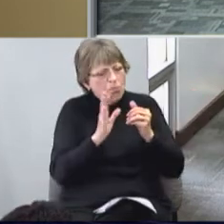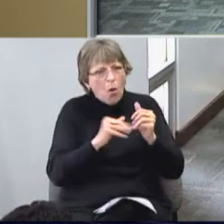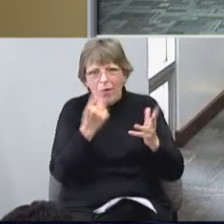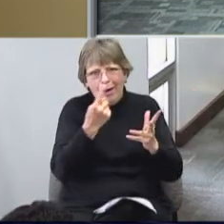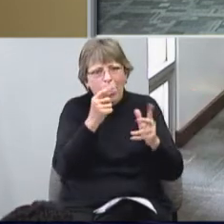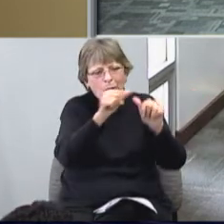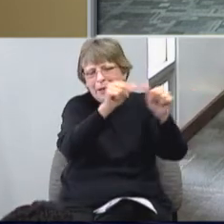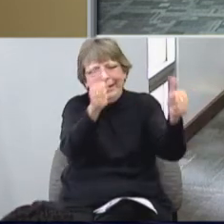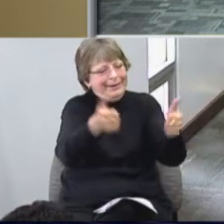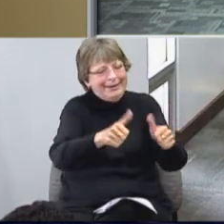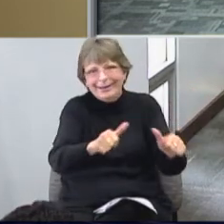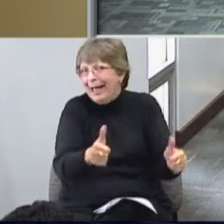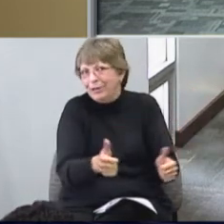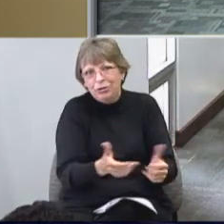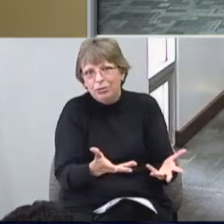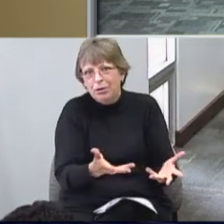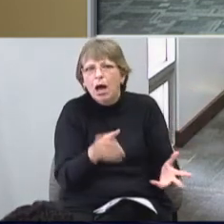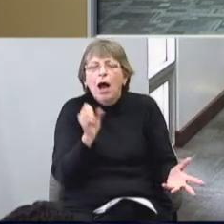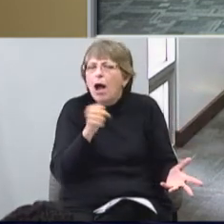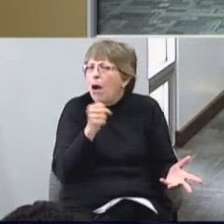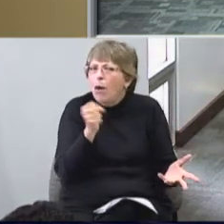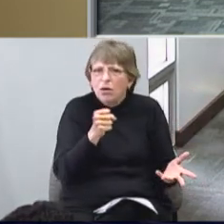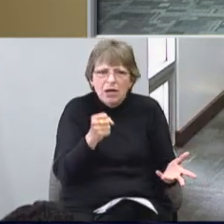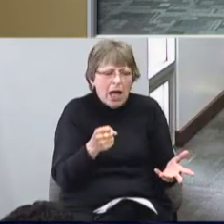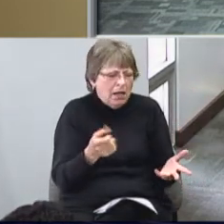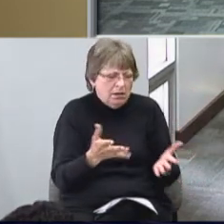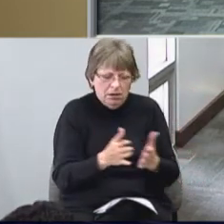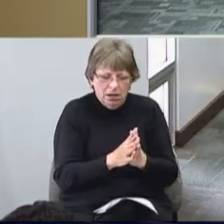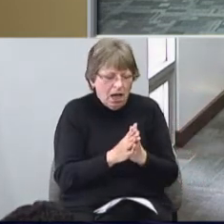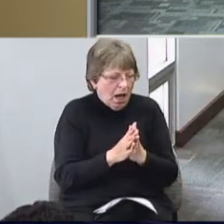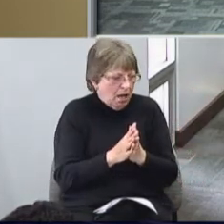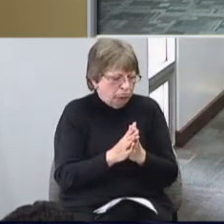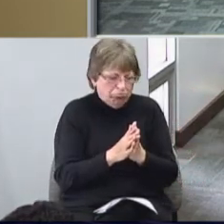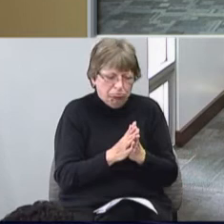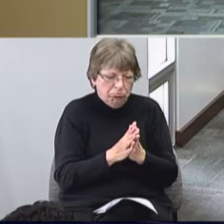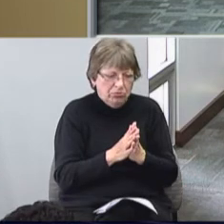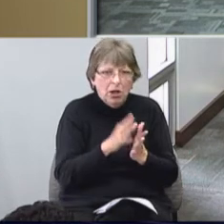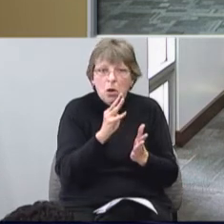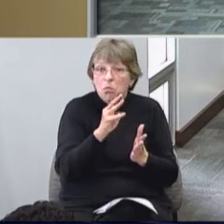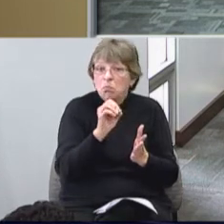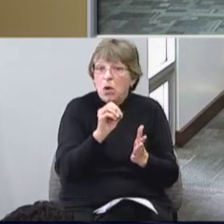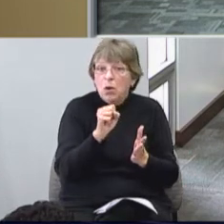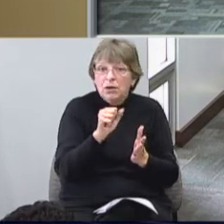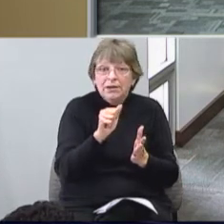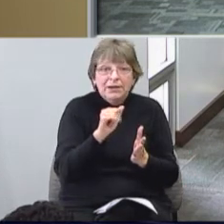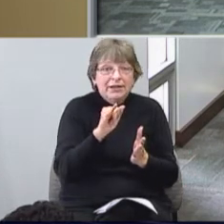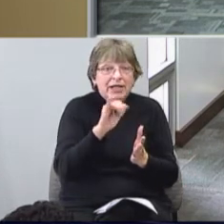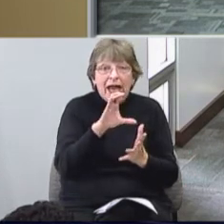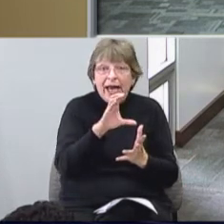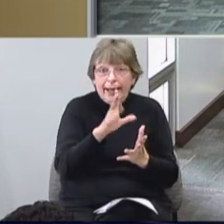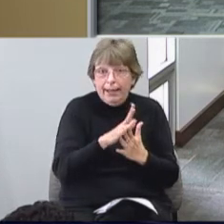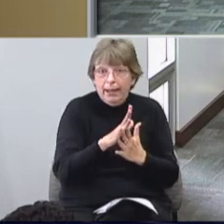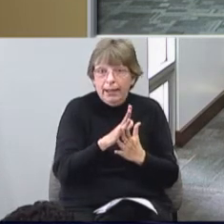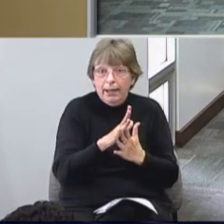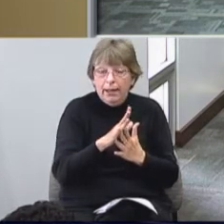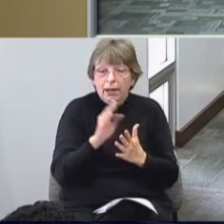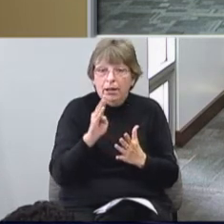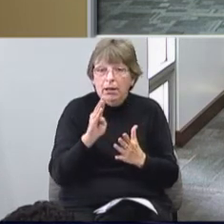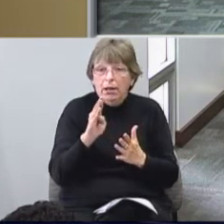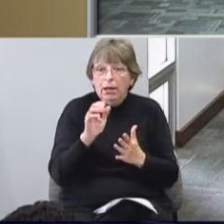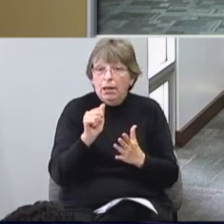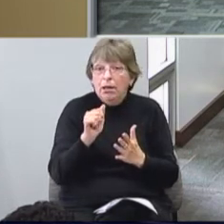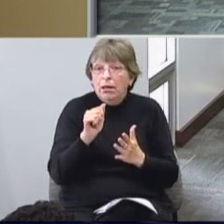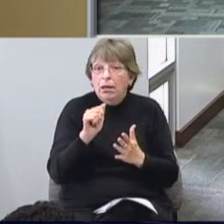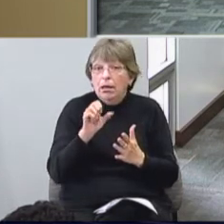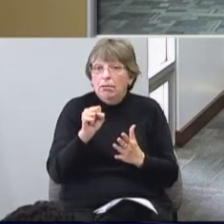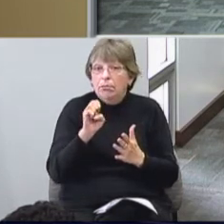it could be, as I mentioned, it could be mosaic, it could be bas relief, it could